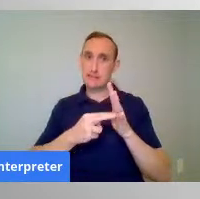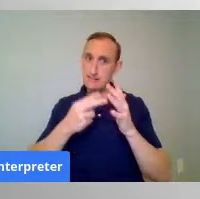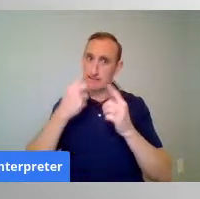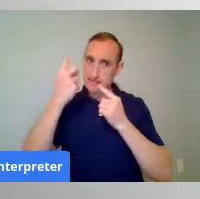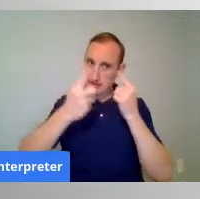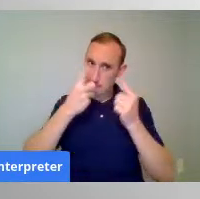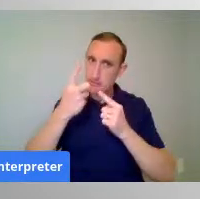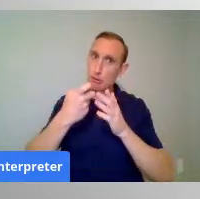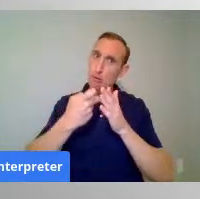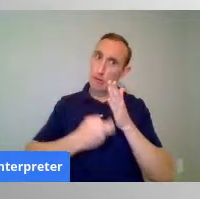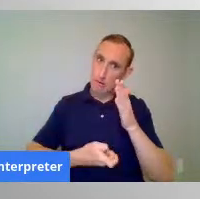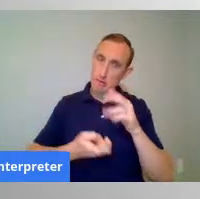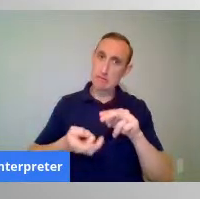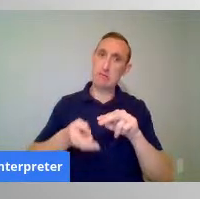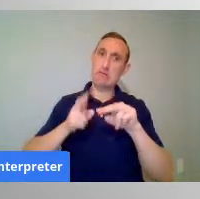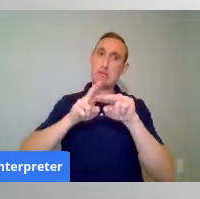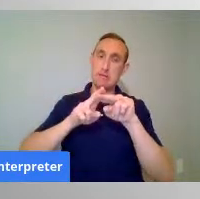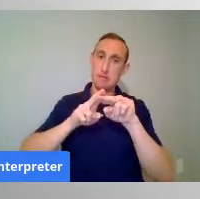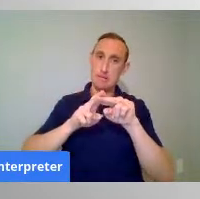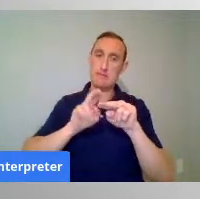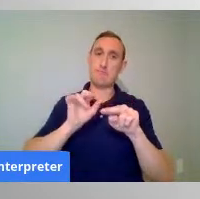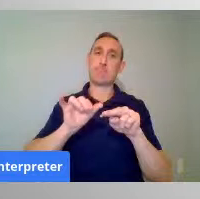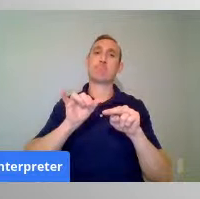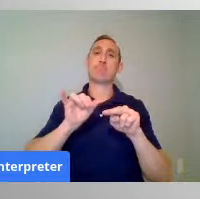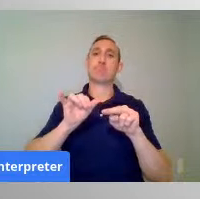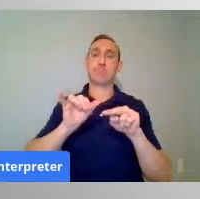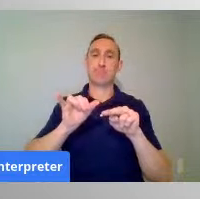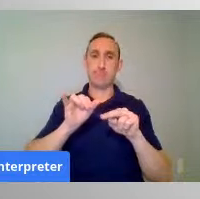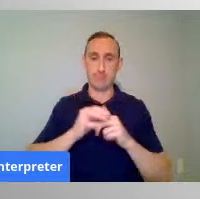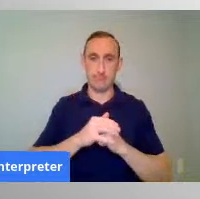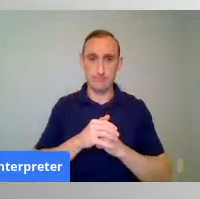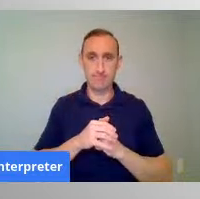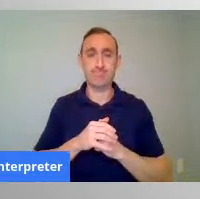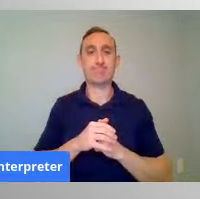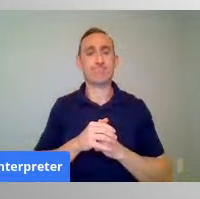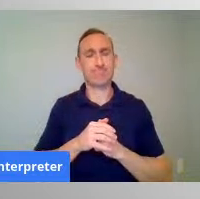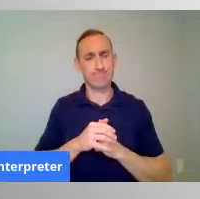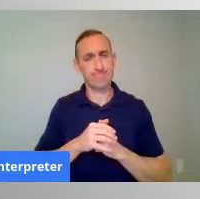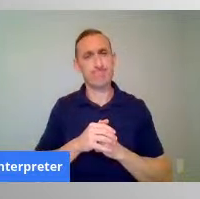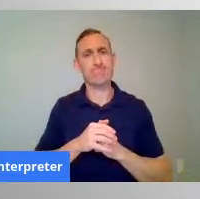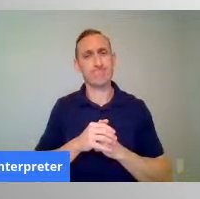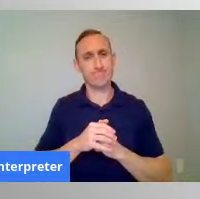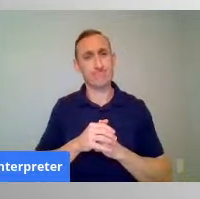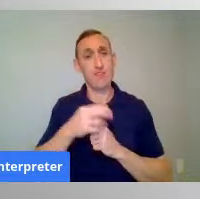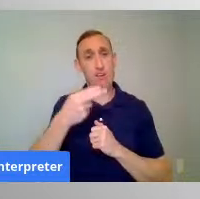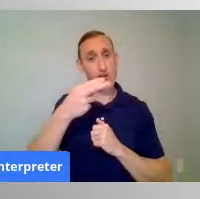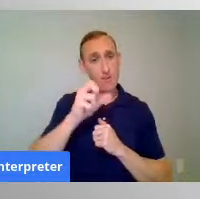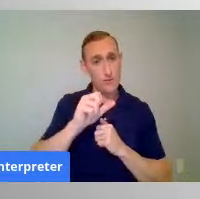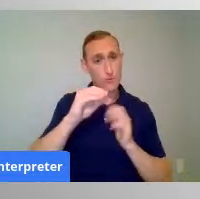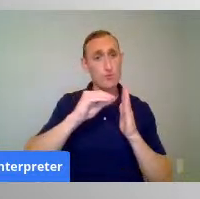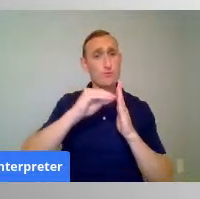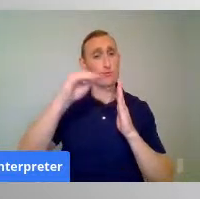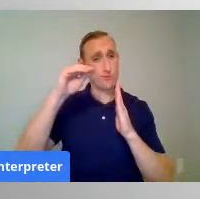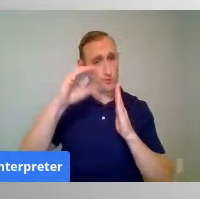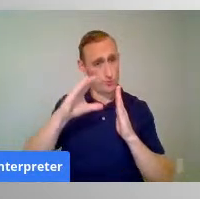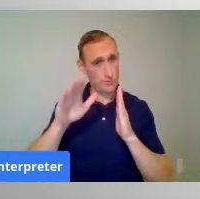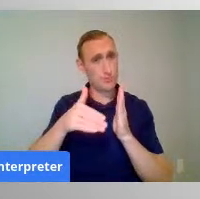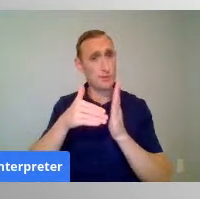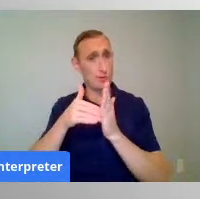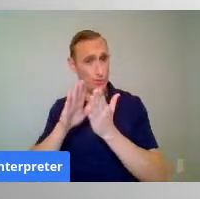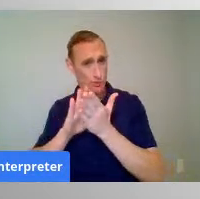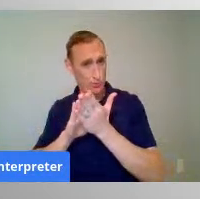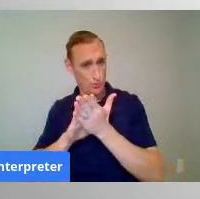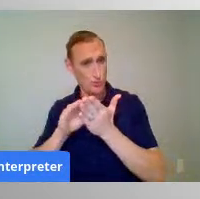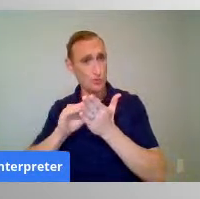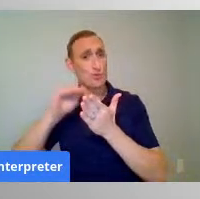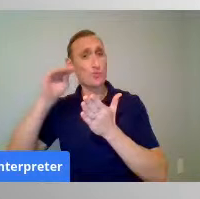to the childcare that you also have to provide on top of that. I think for high school students and middle school